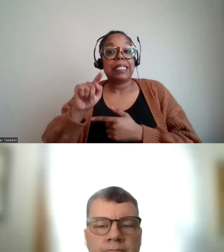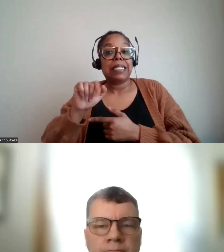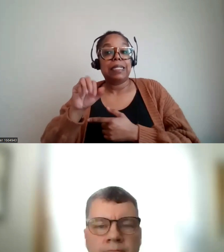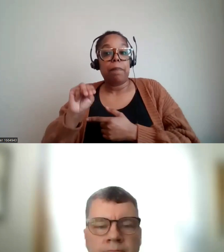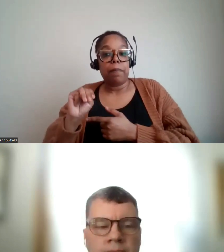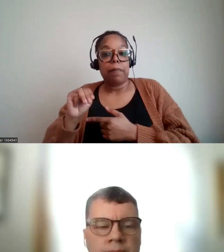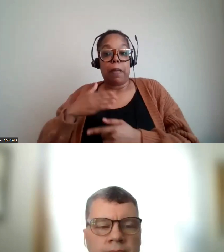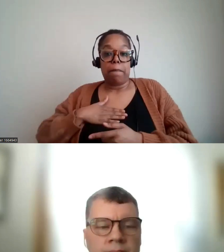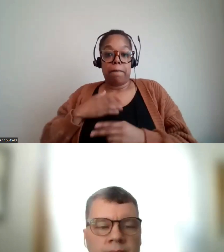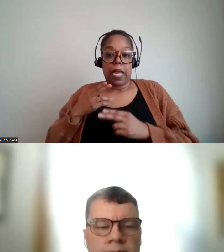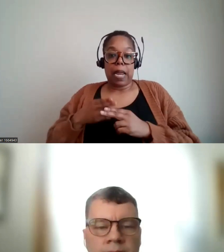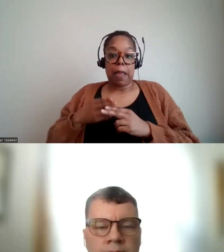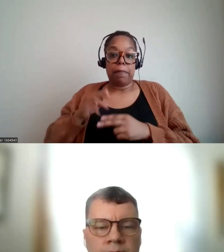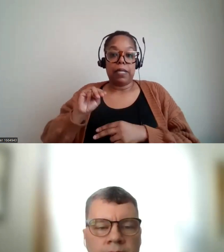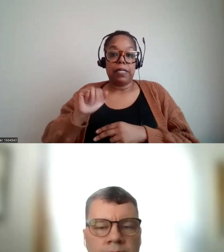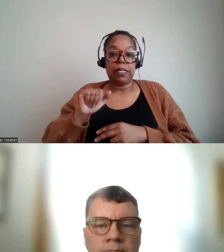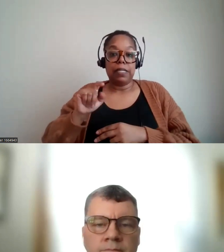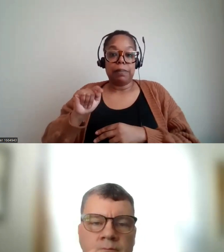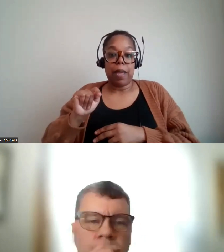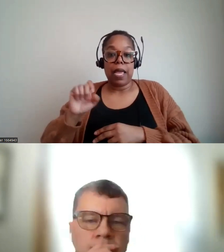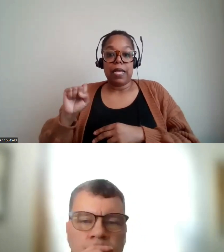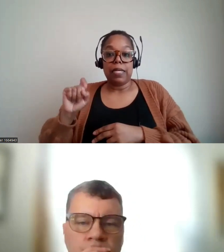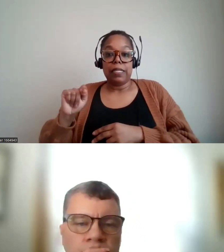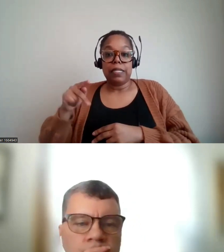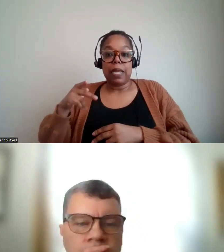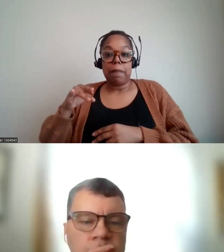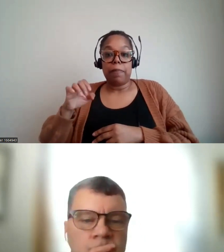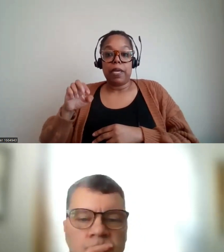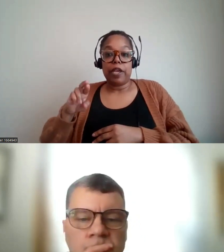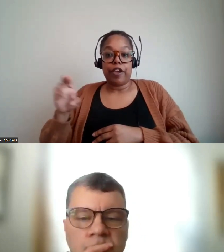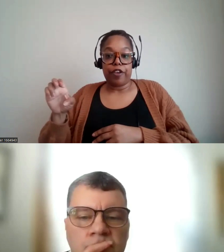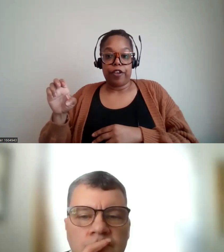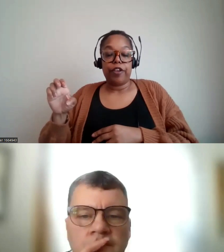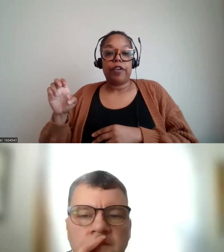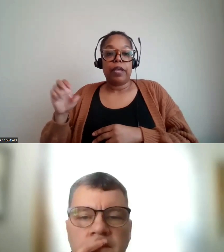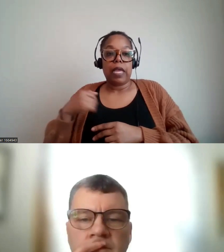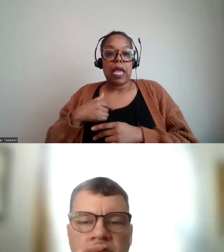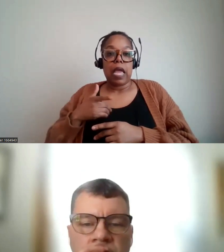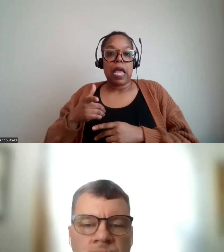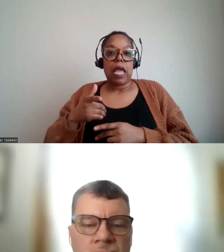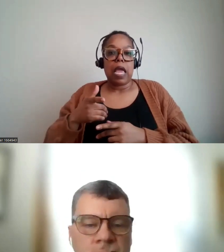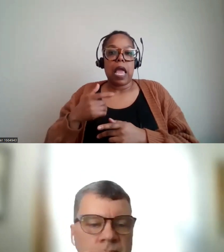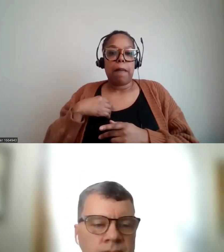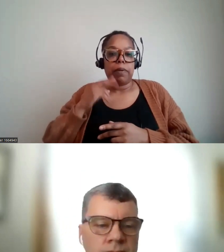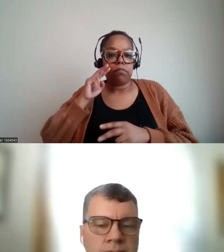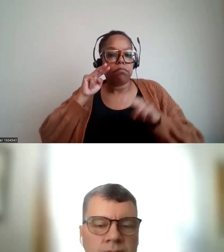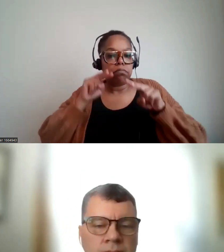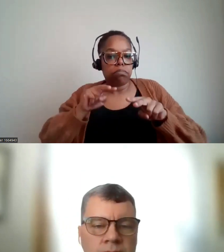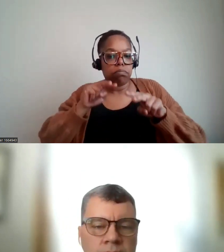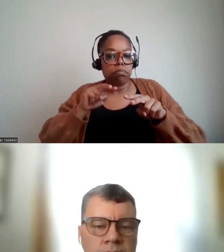name is Matt St. Pierre. I am a director at the National Council, and I'll be moderating today's Q&A. We had a very active